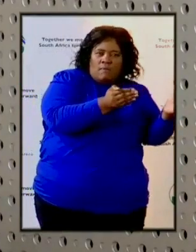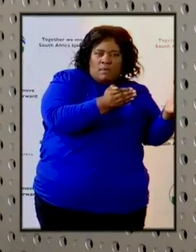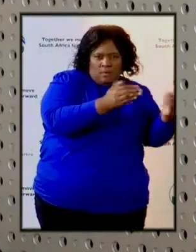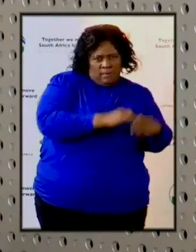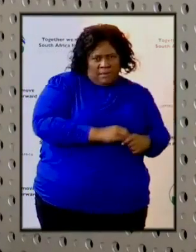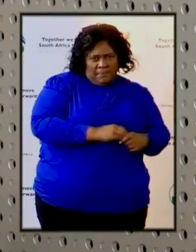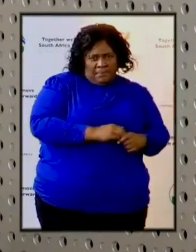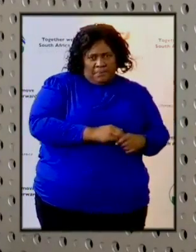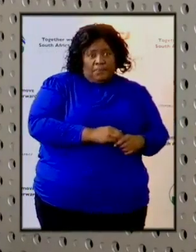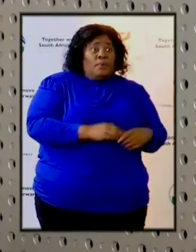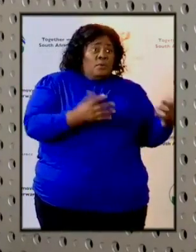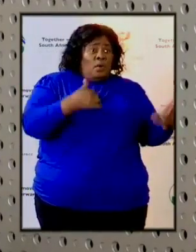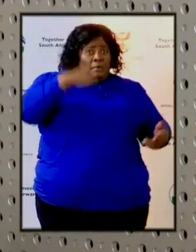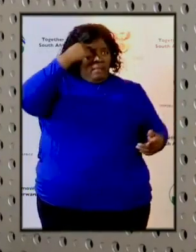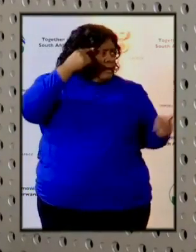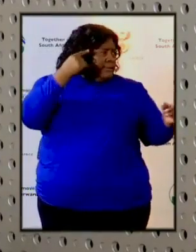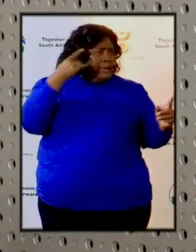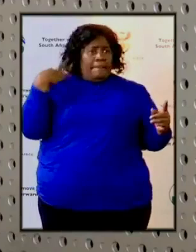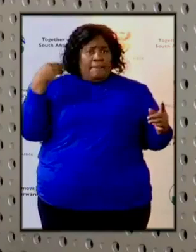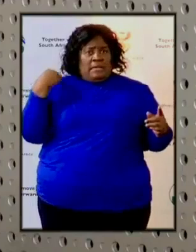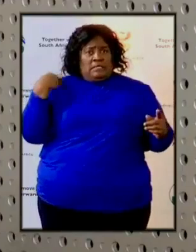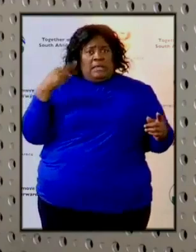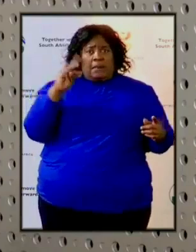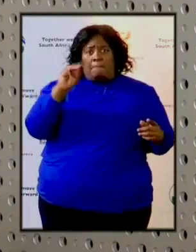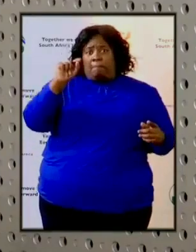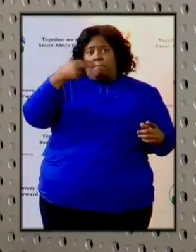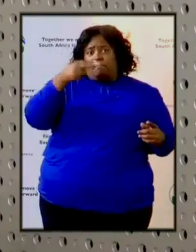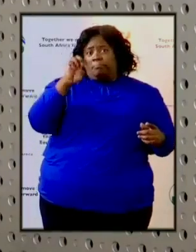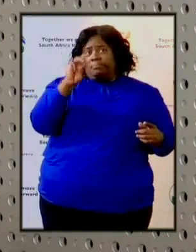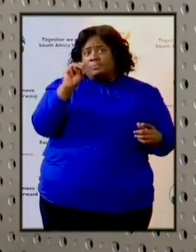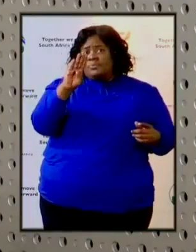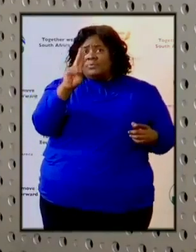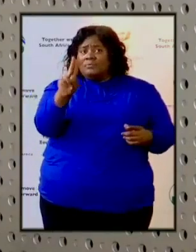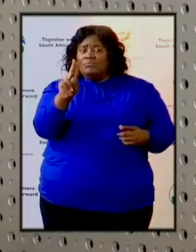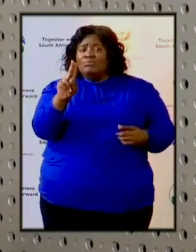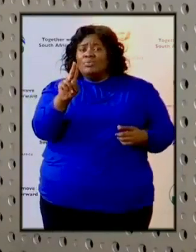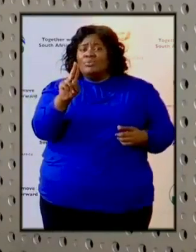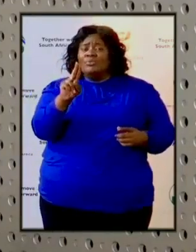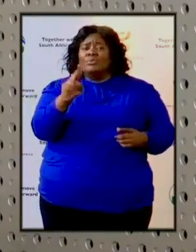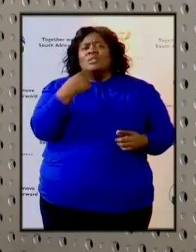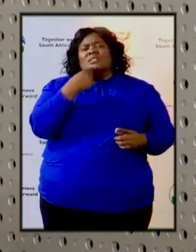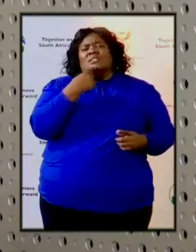And I think the Minister Mthembu has said what the Minister of Social Development